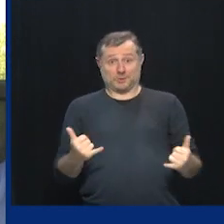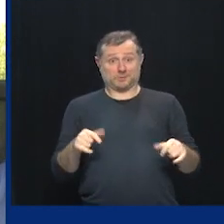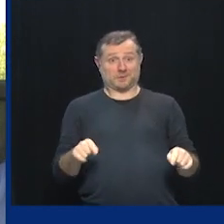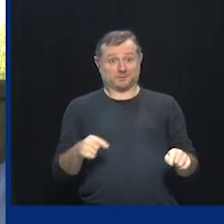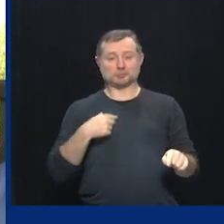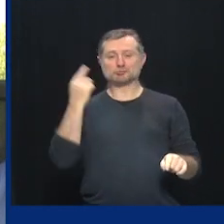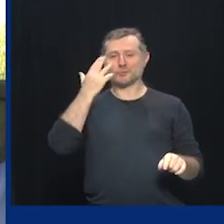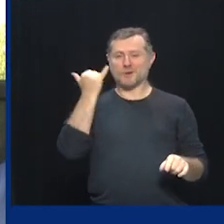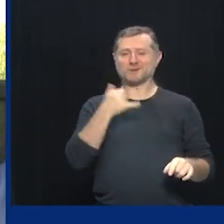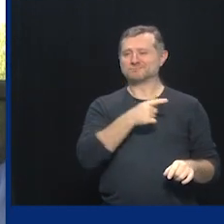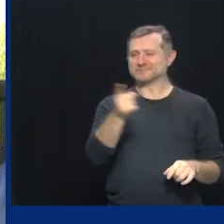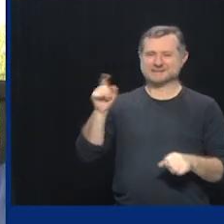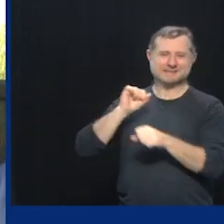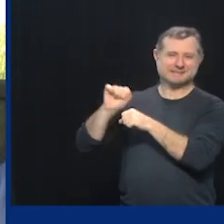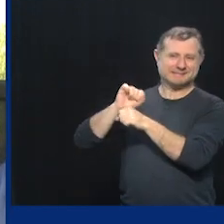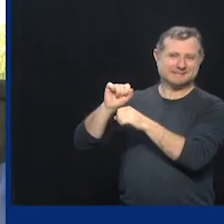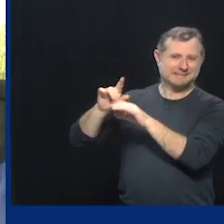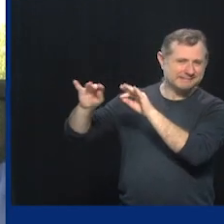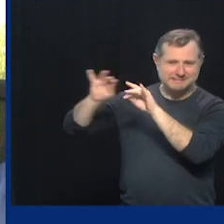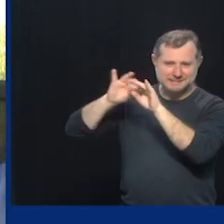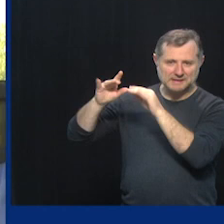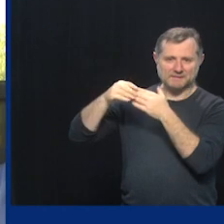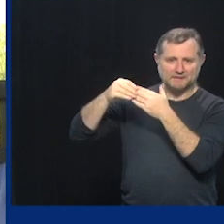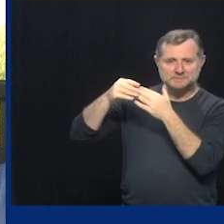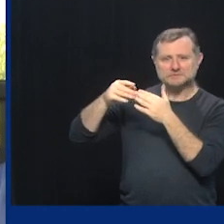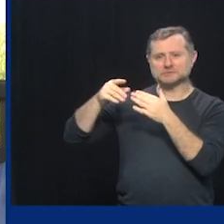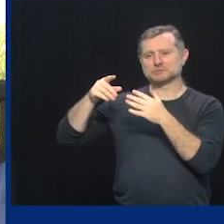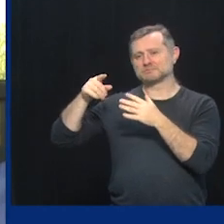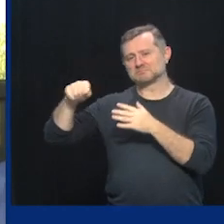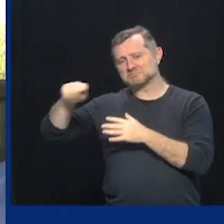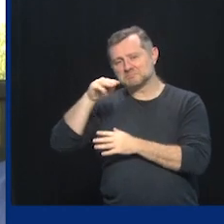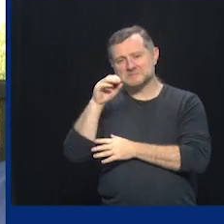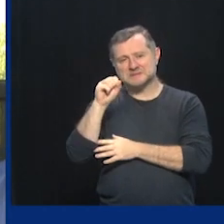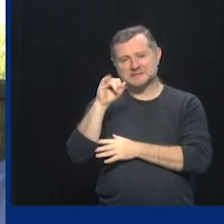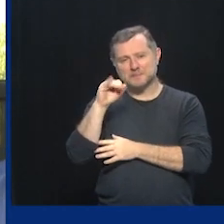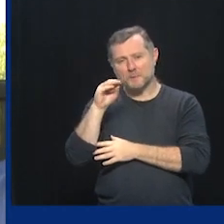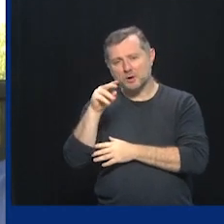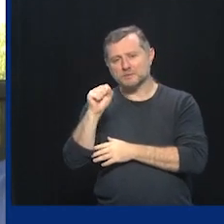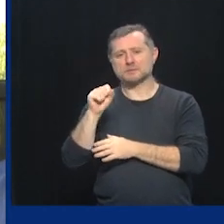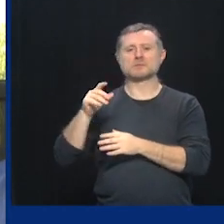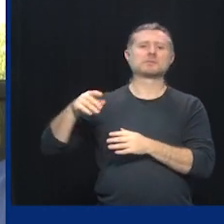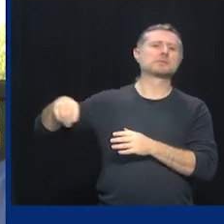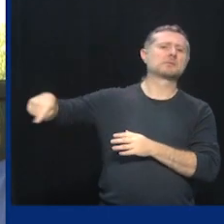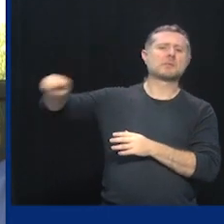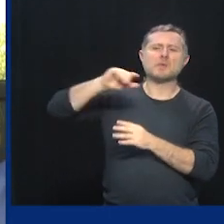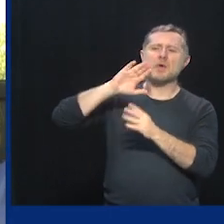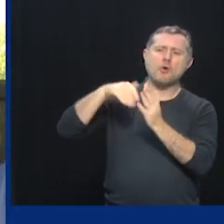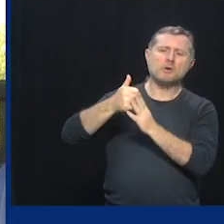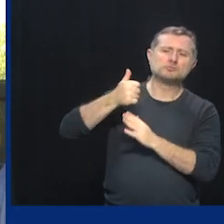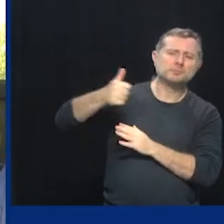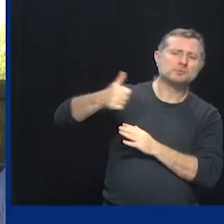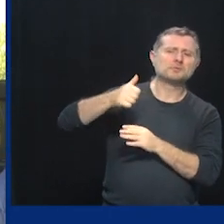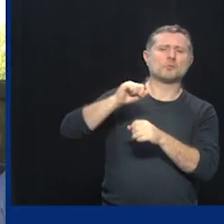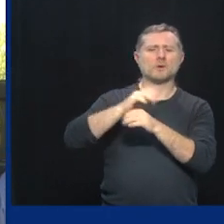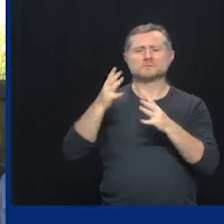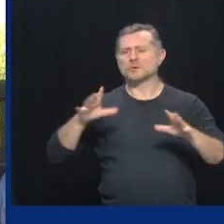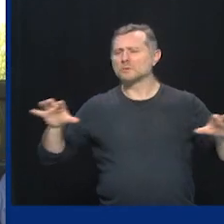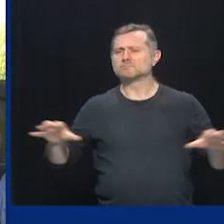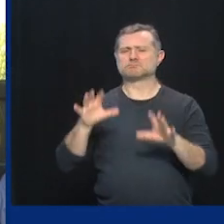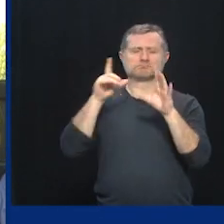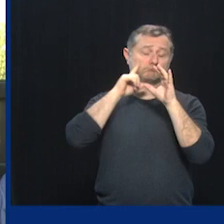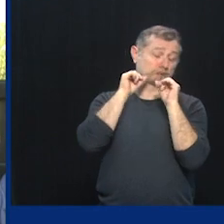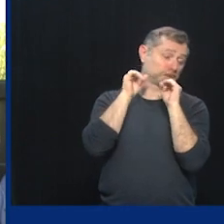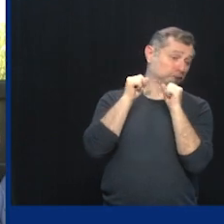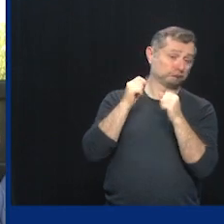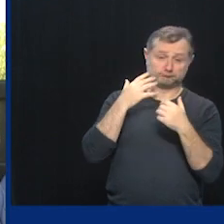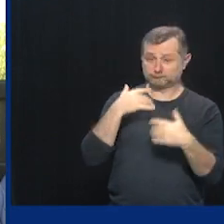crews, under the leadership of Anthony Simon and all of the transit workers at SMART, are doing an incredible job. They're tireless, and I'm